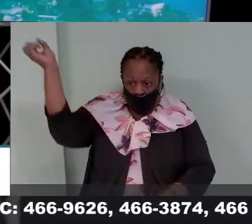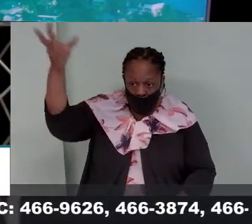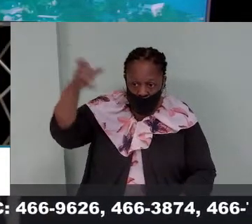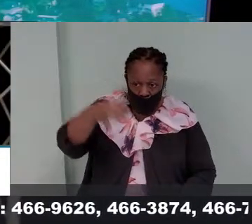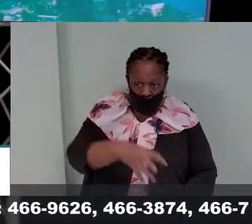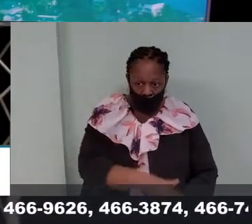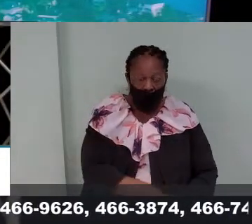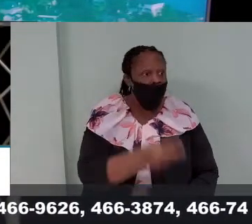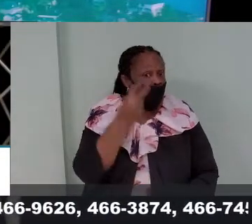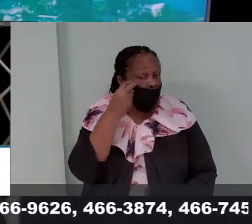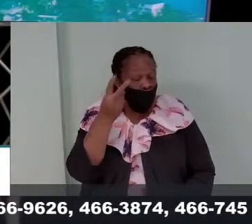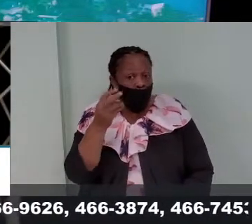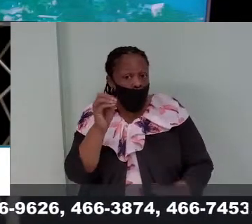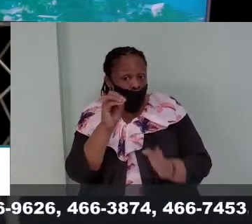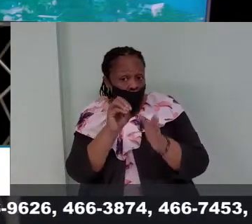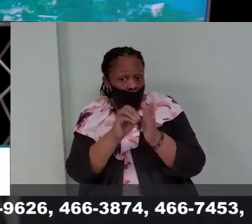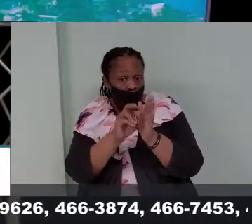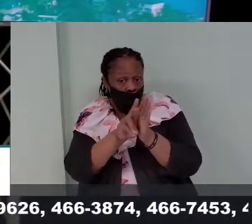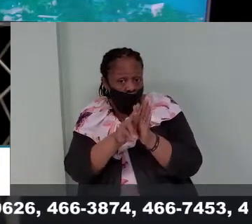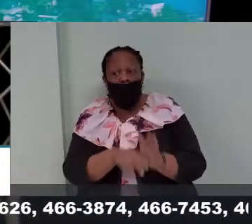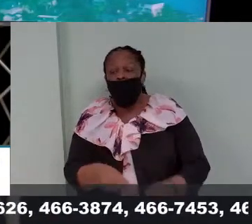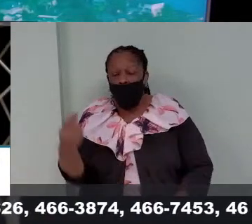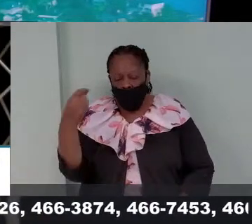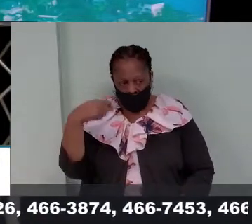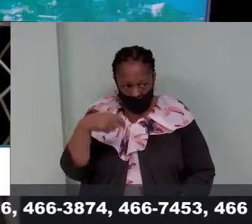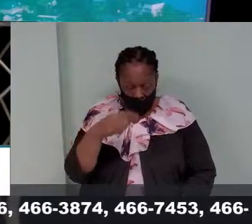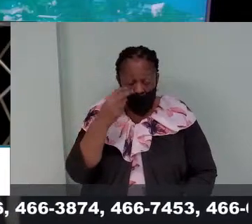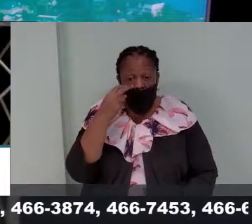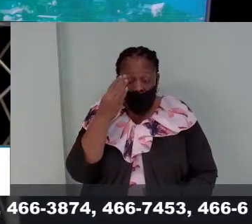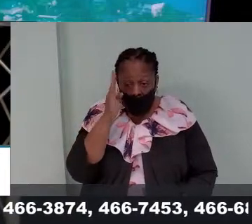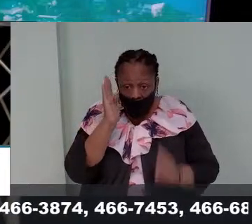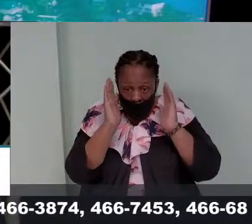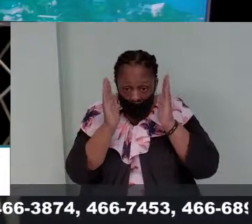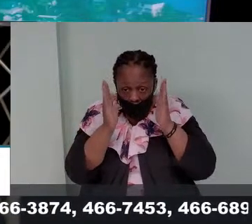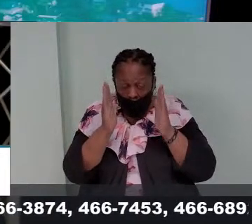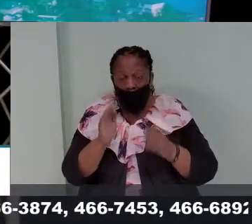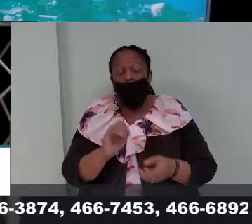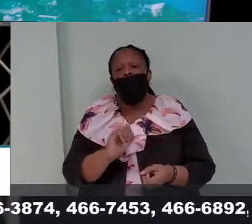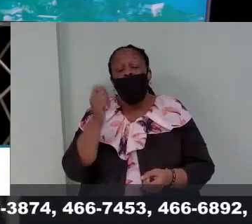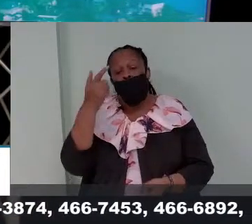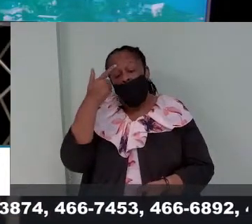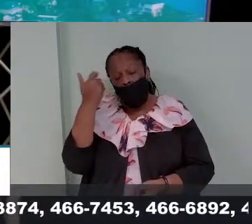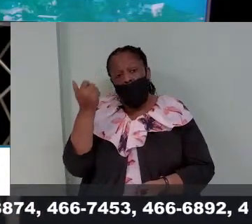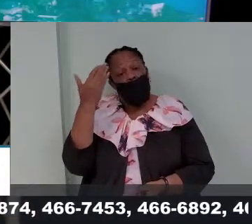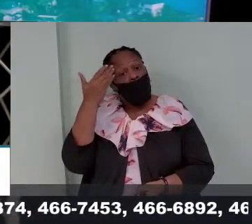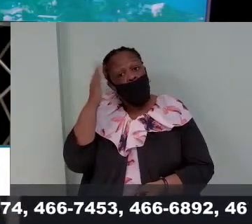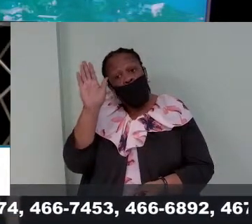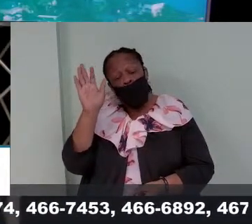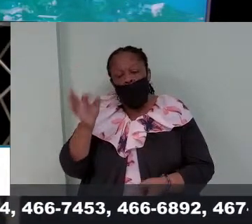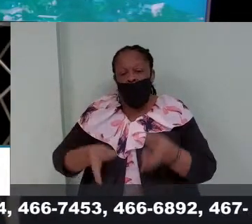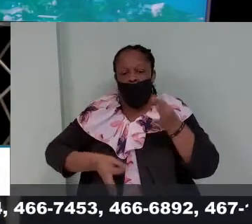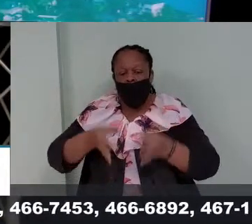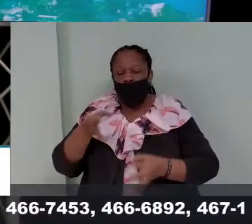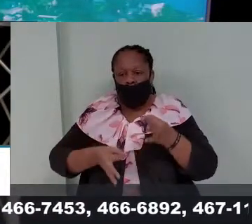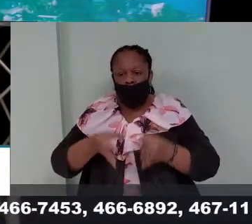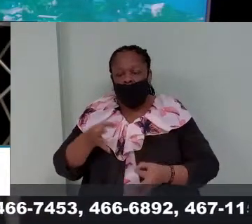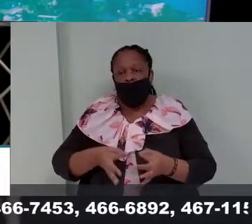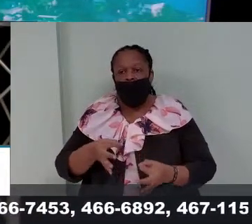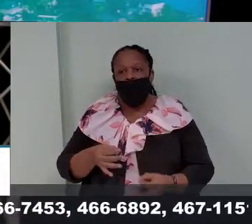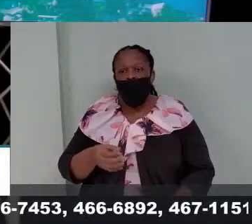or areas that are prone to landslides. It's very important that you don't park in